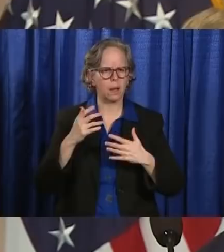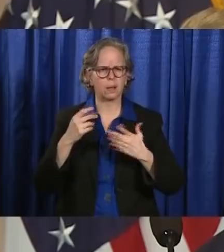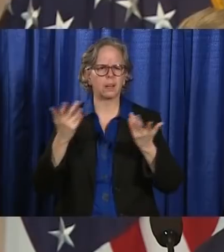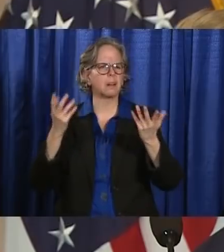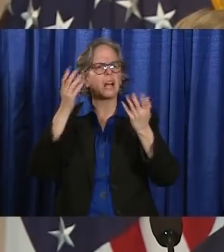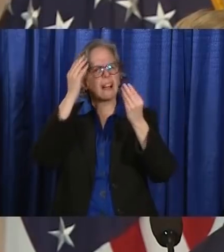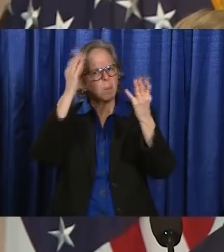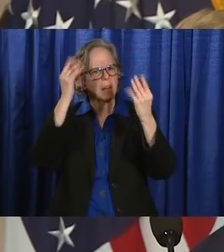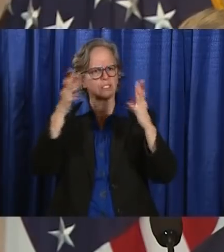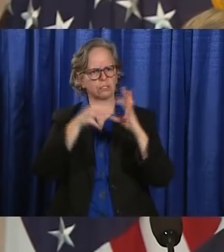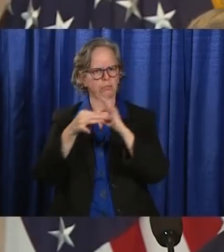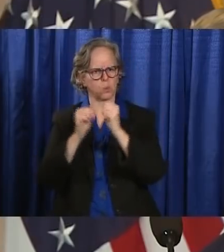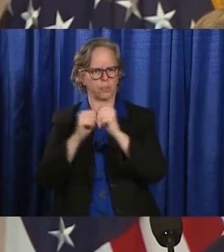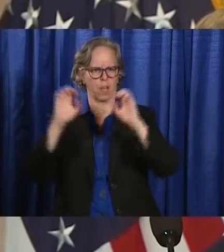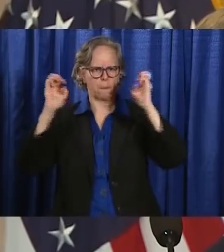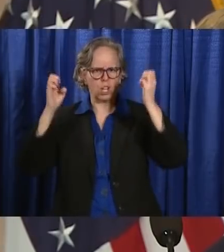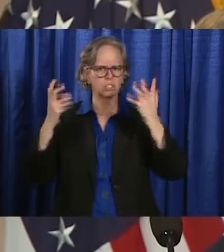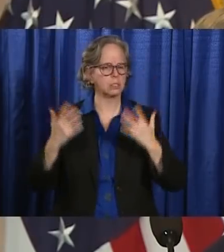emergency planning.